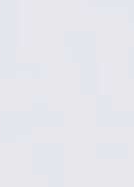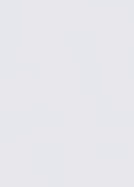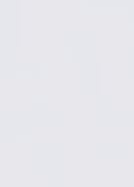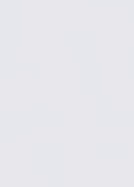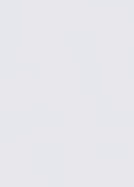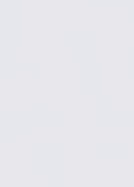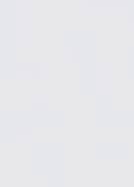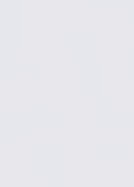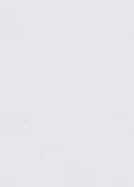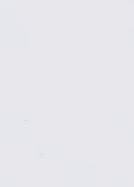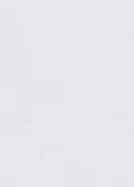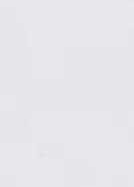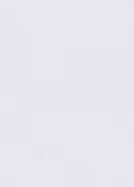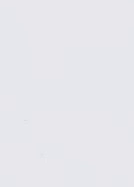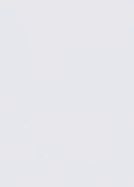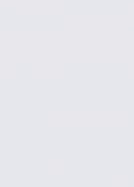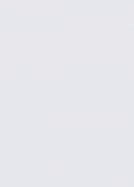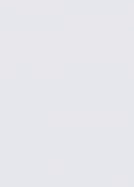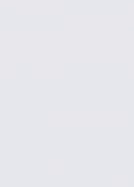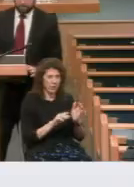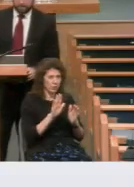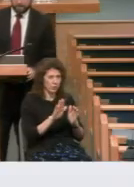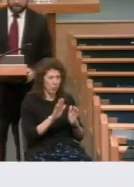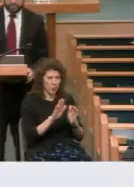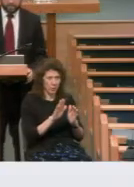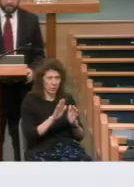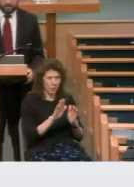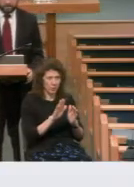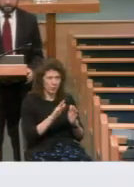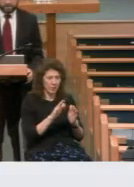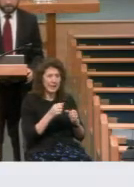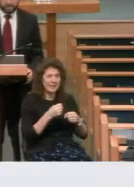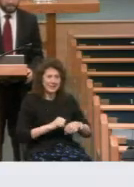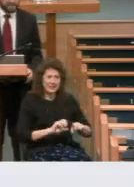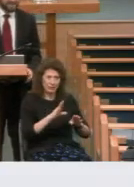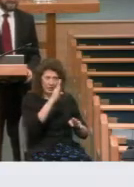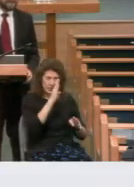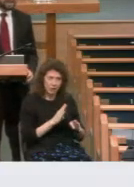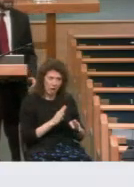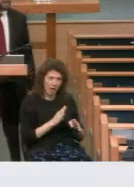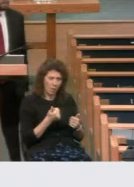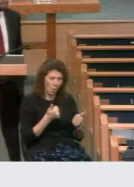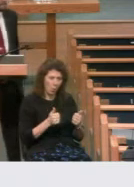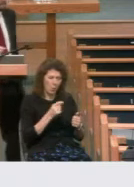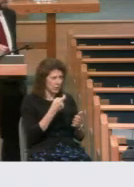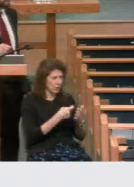is yours take what is yours for the Lord, or offer a burnt offering which costs me